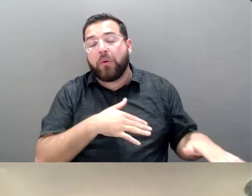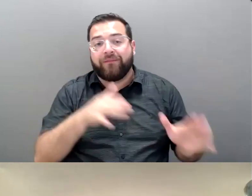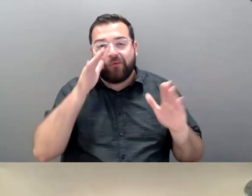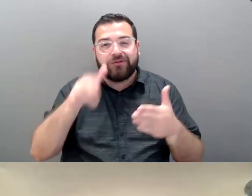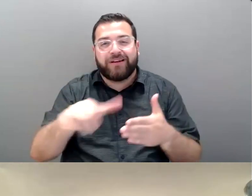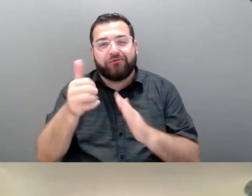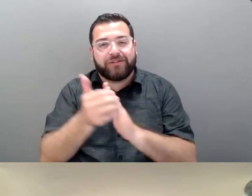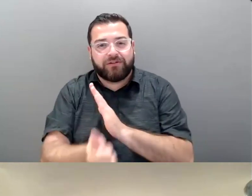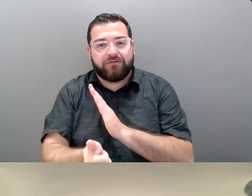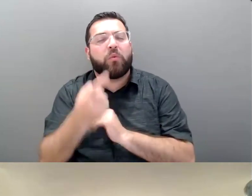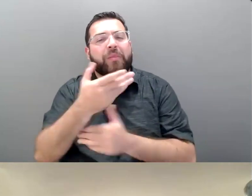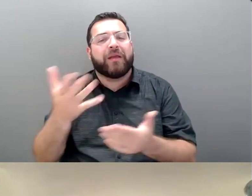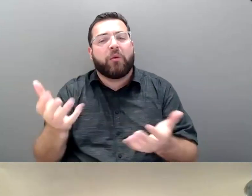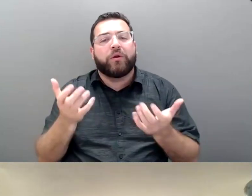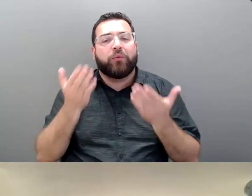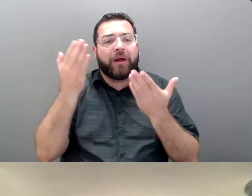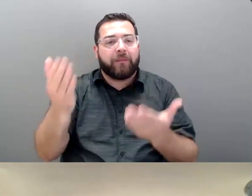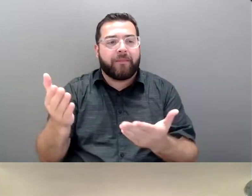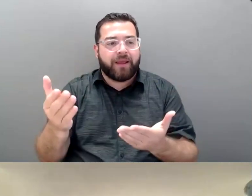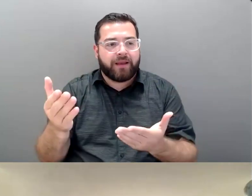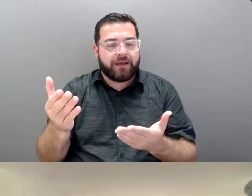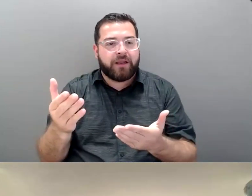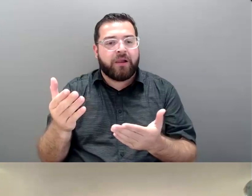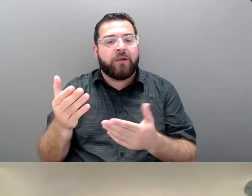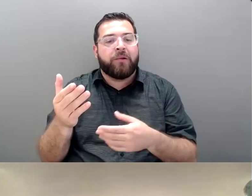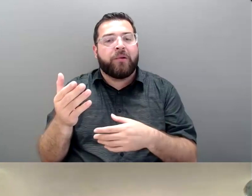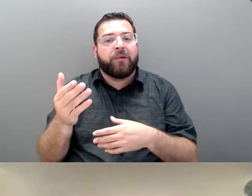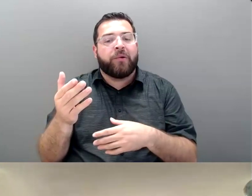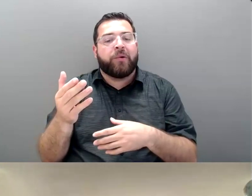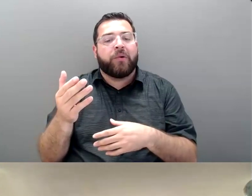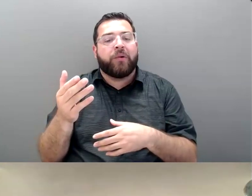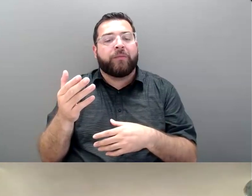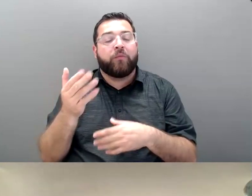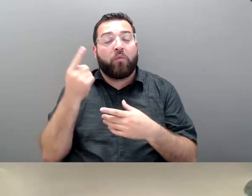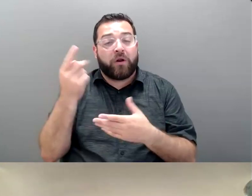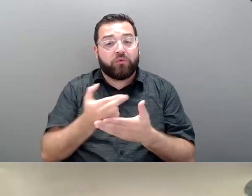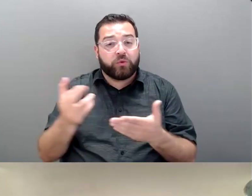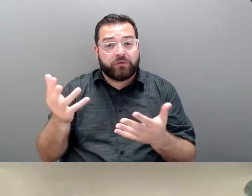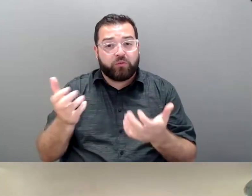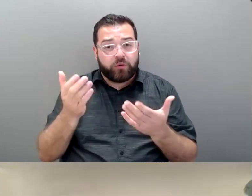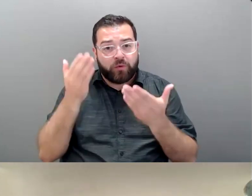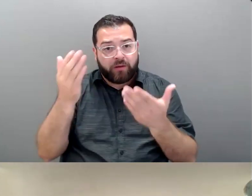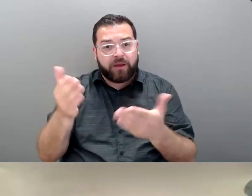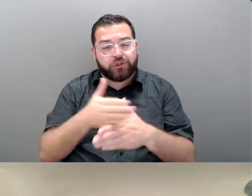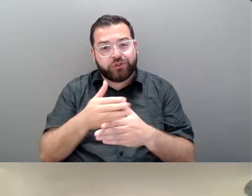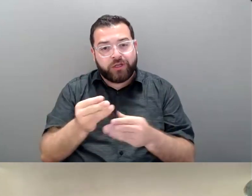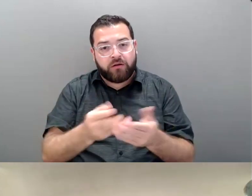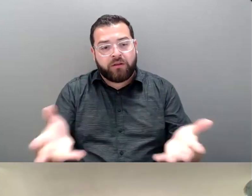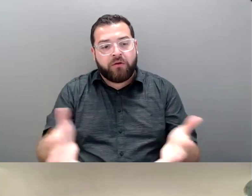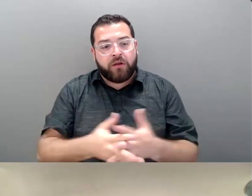might recommend, and I want to get to Lori's question a little more directly as well, but one of the resources I wanted to share with y'all, which